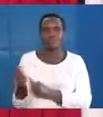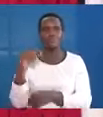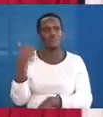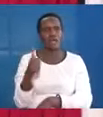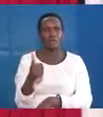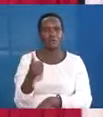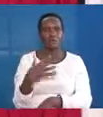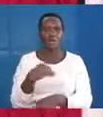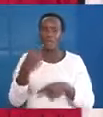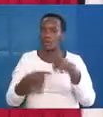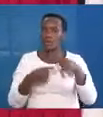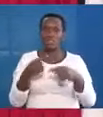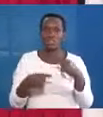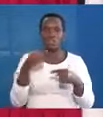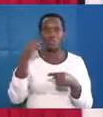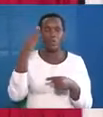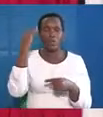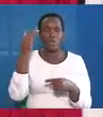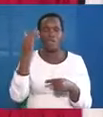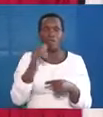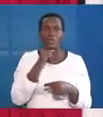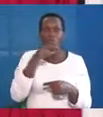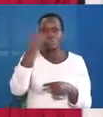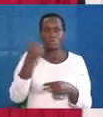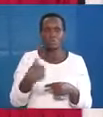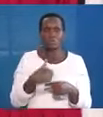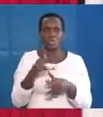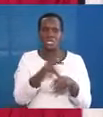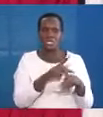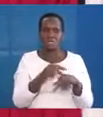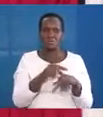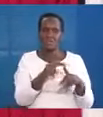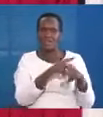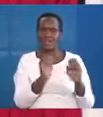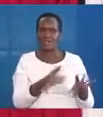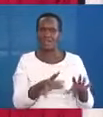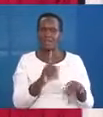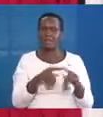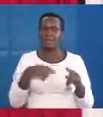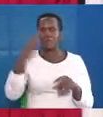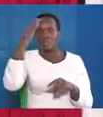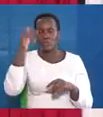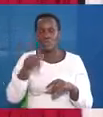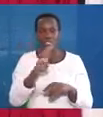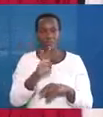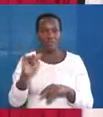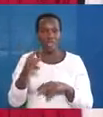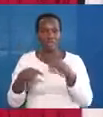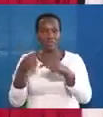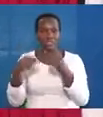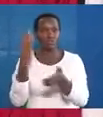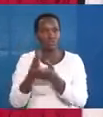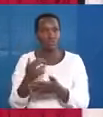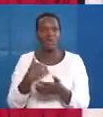are careless, but because we consider this process as crucial to the positive future of our